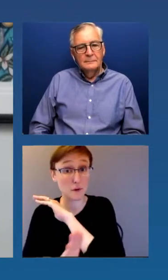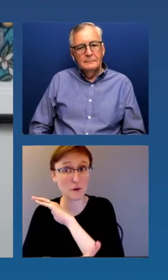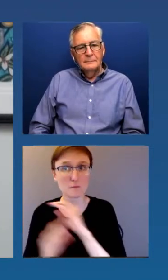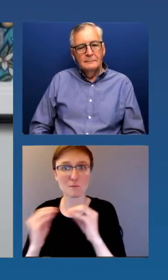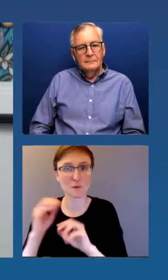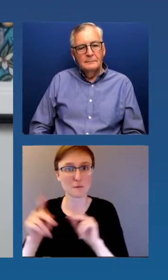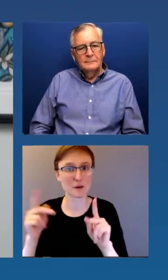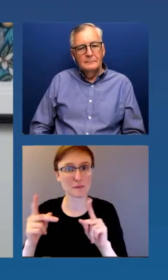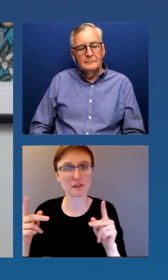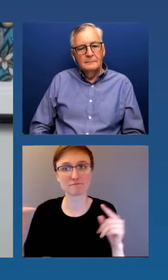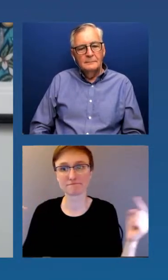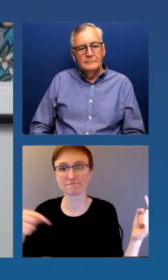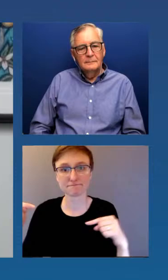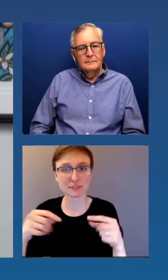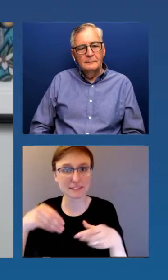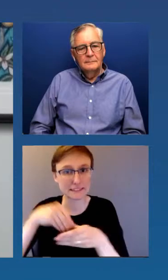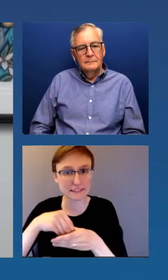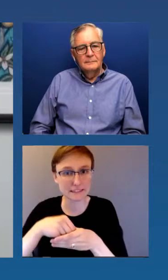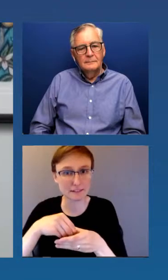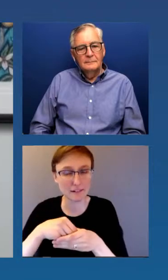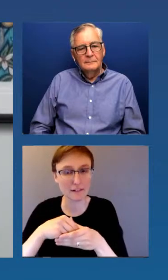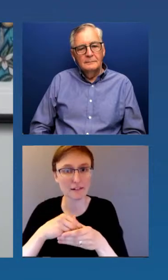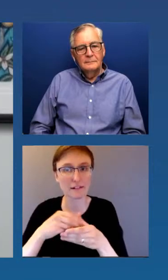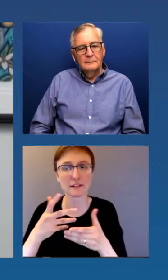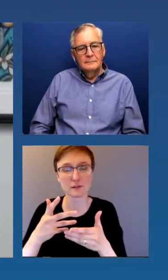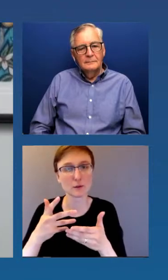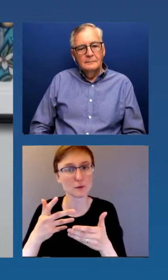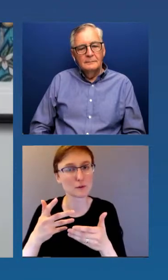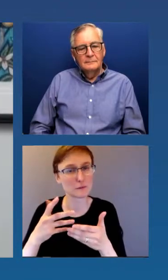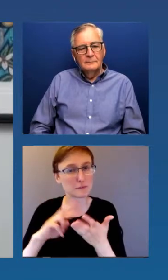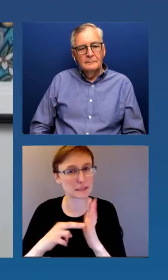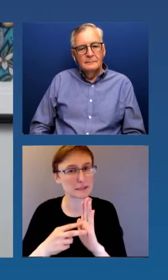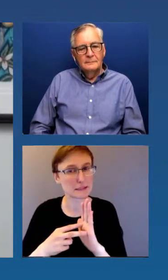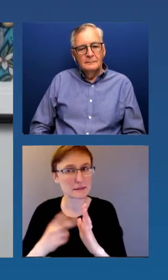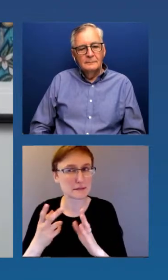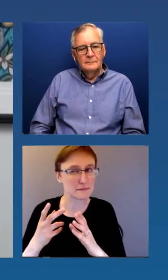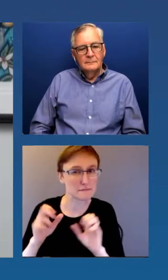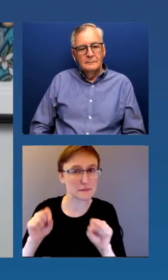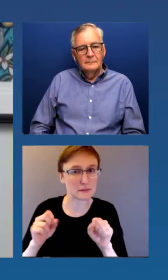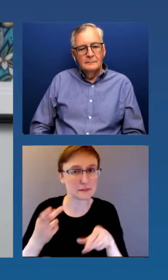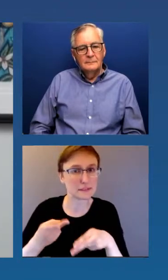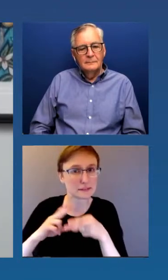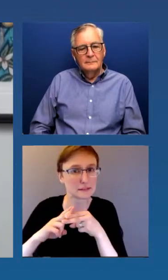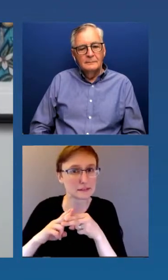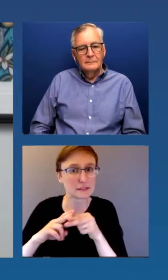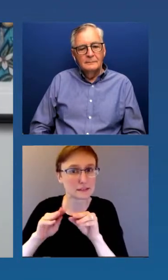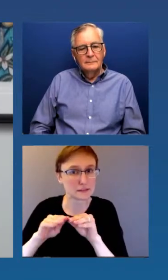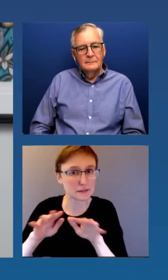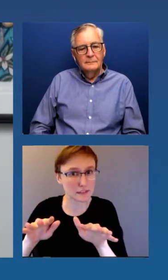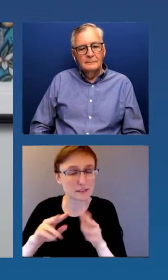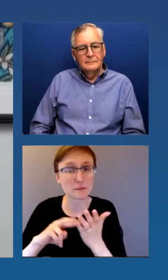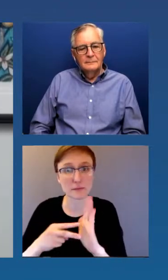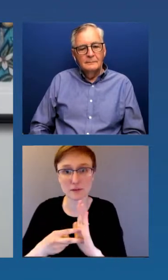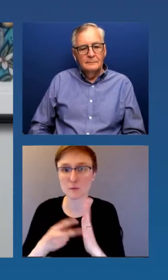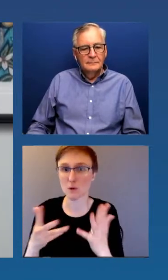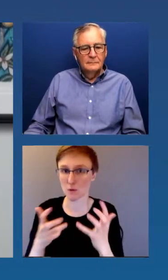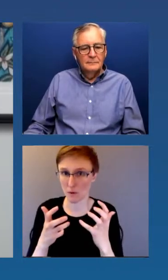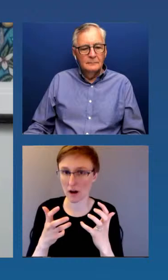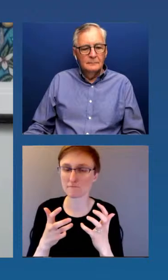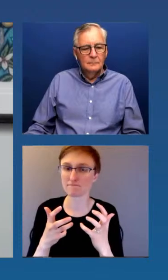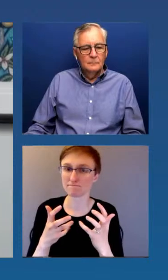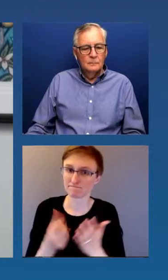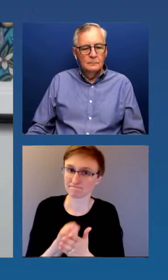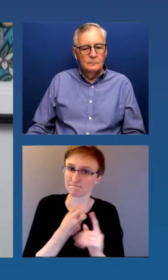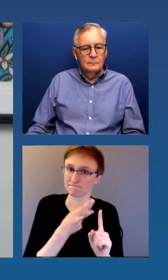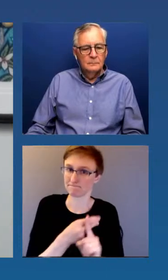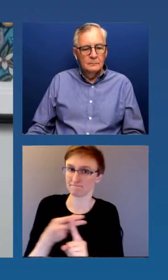protected before that. So that's the time pressure. It is important, and especially for youth, we're trying